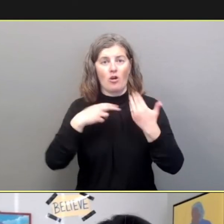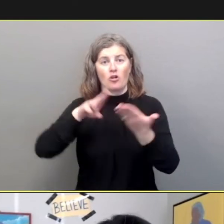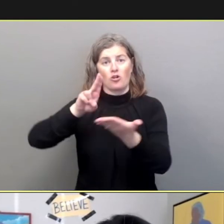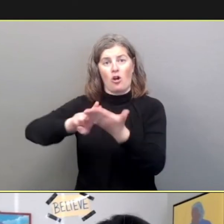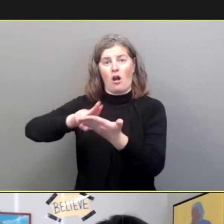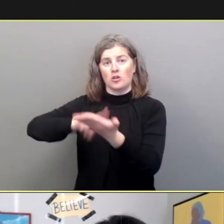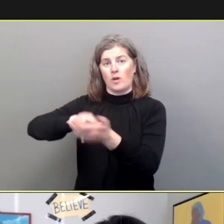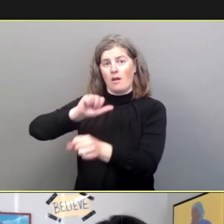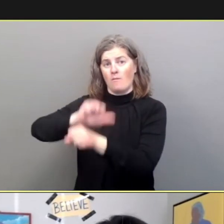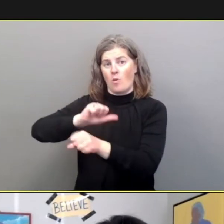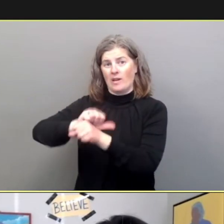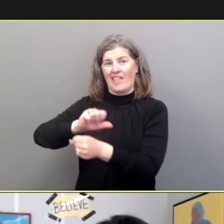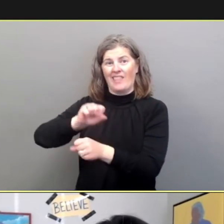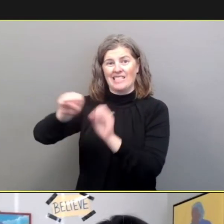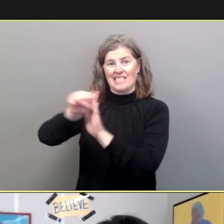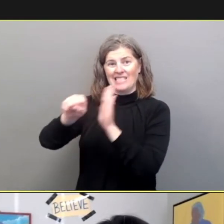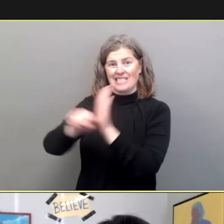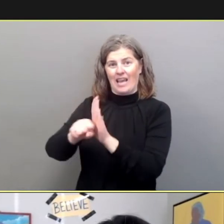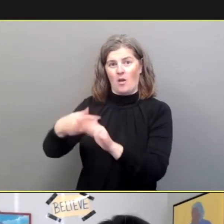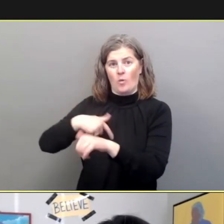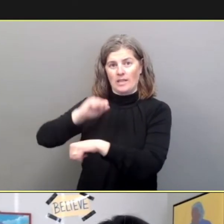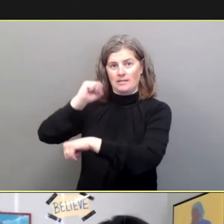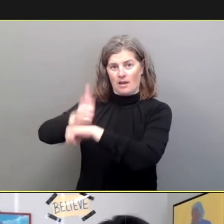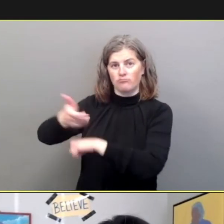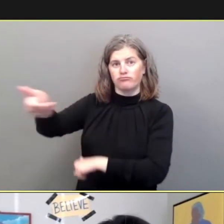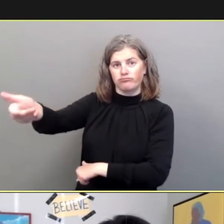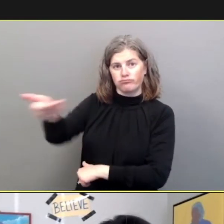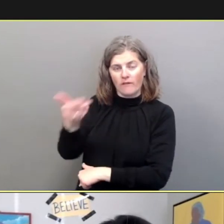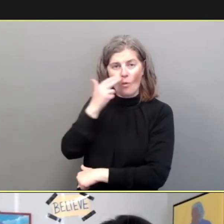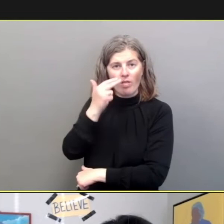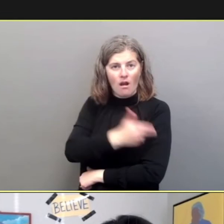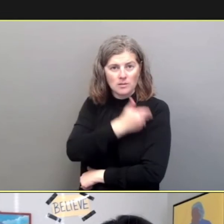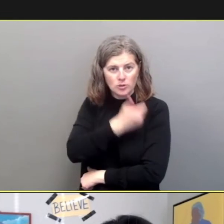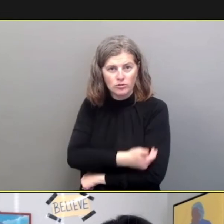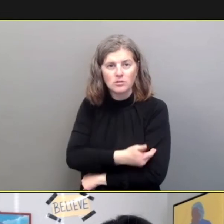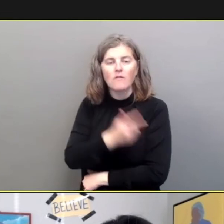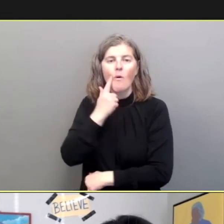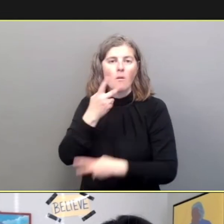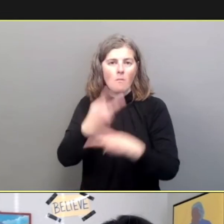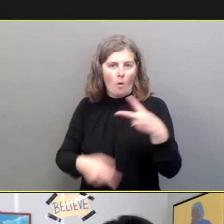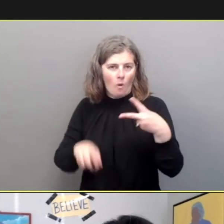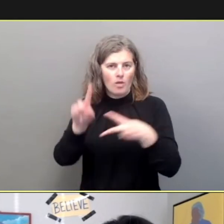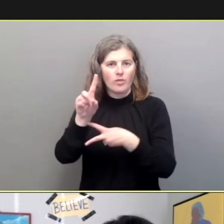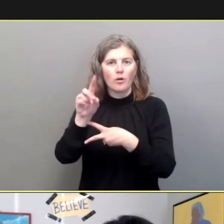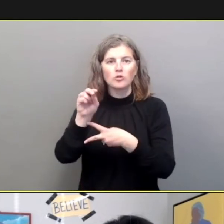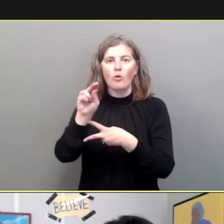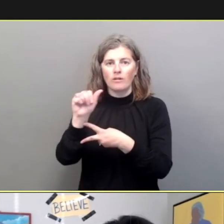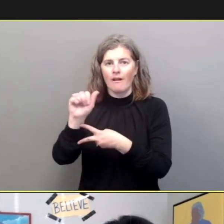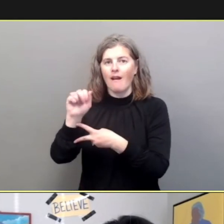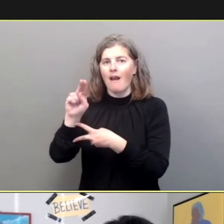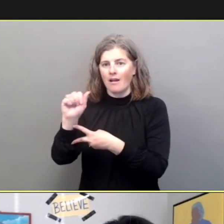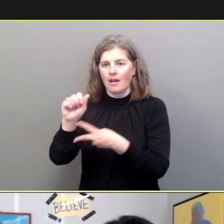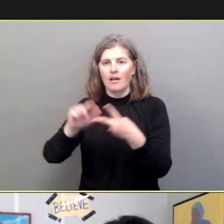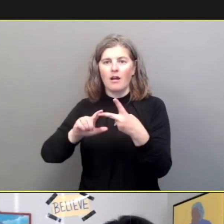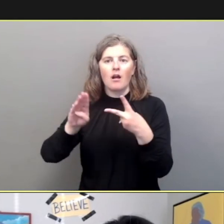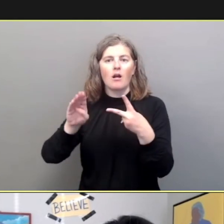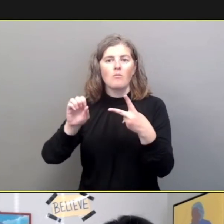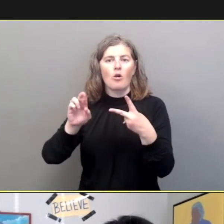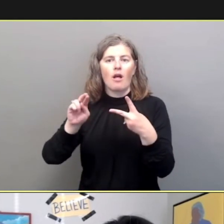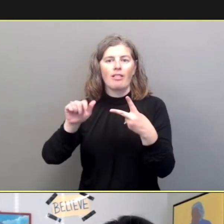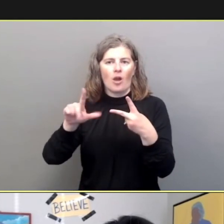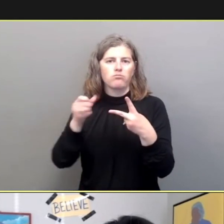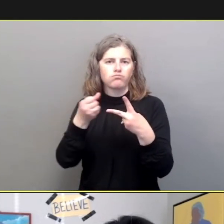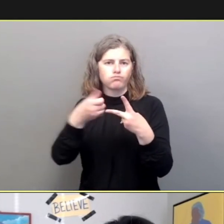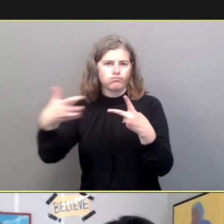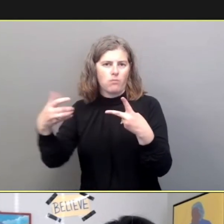employees that the states arrange for the hospitals in both Doña Ana and Bernalillo, probably expanding Bernalillo